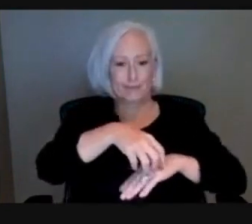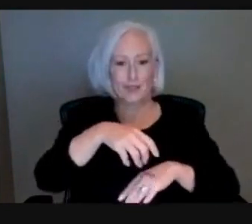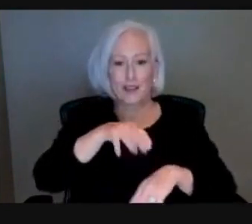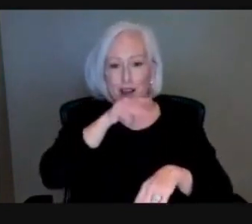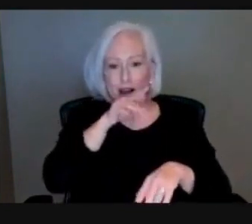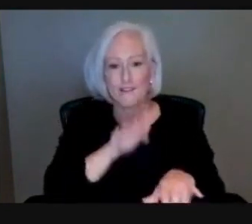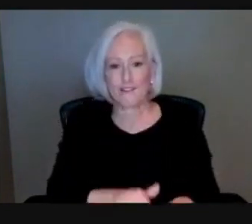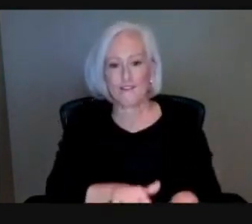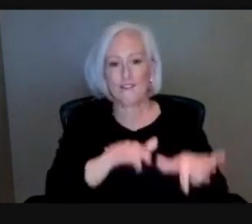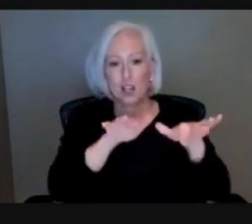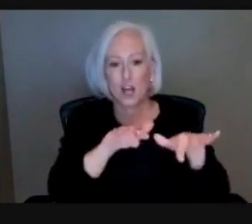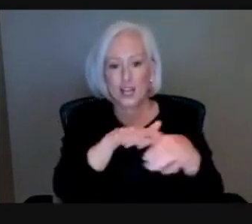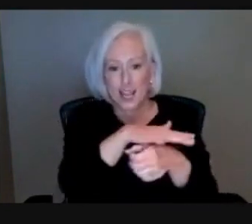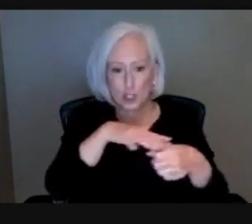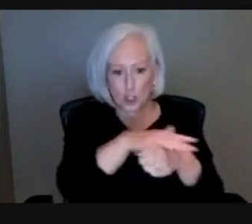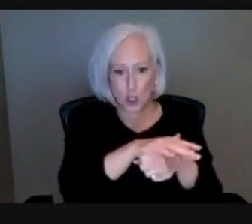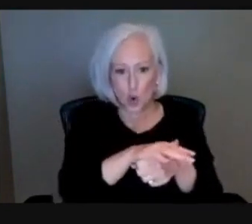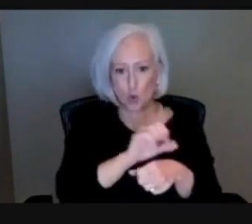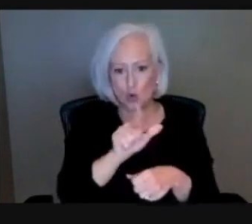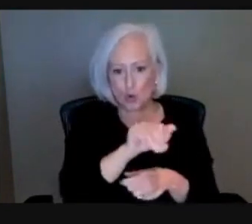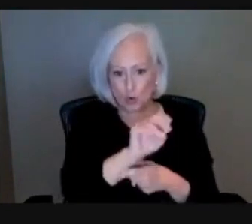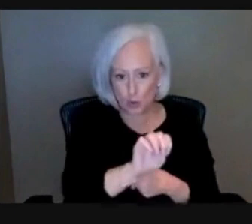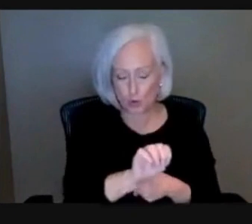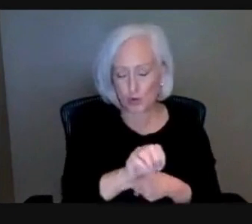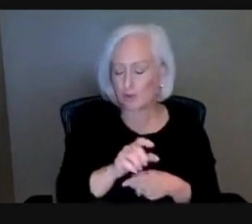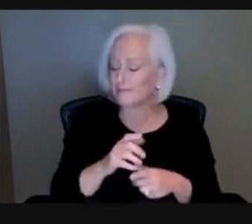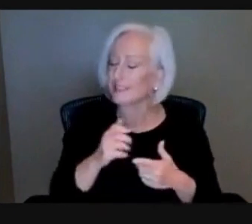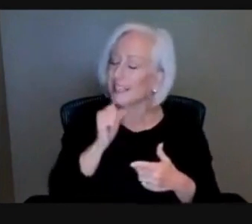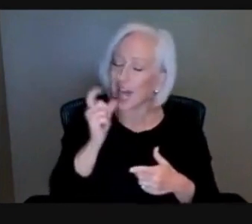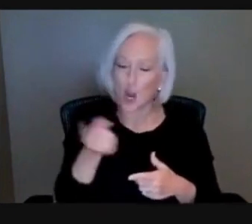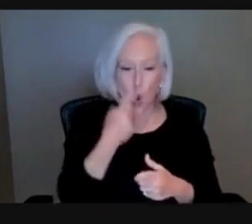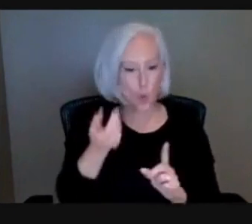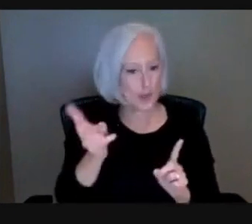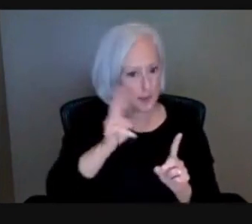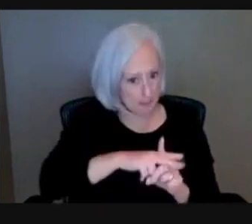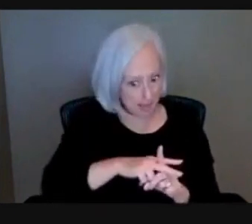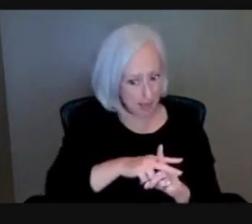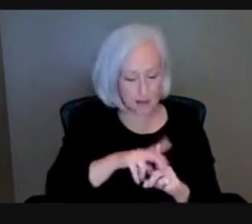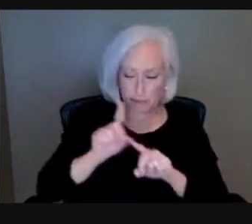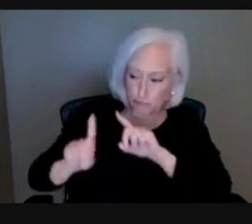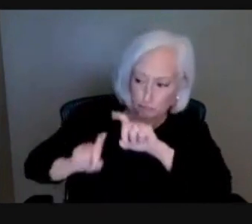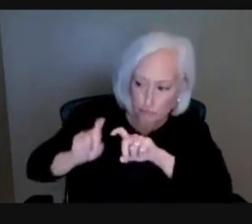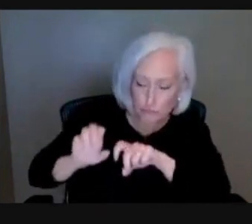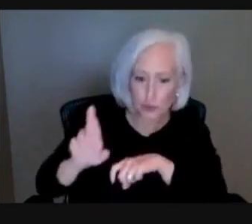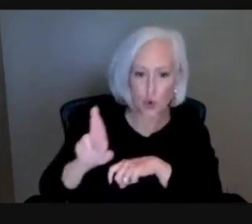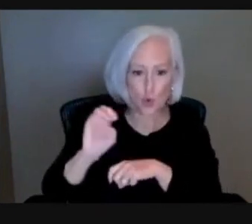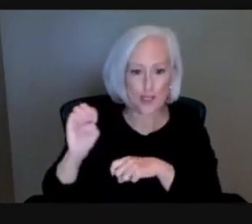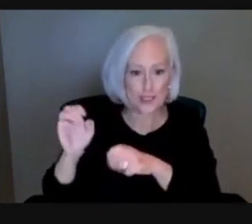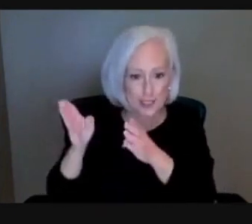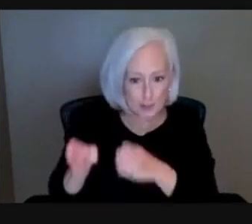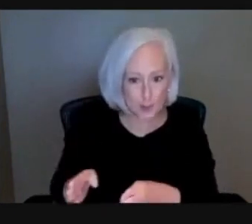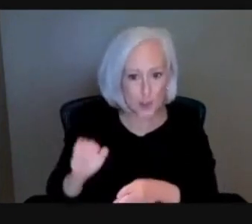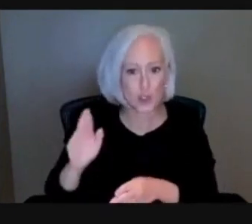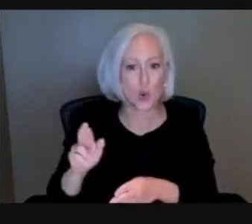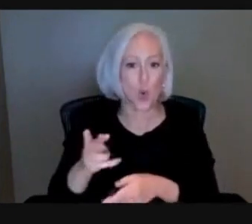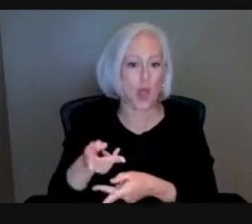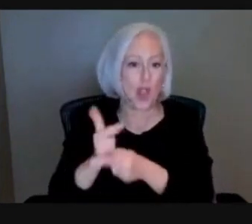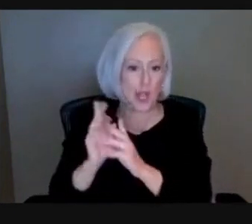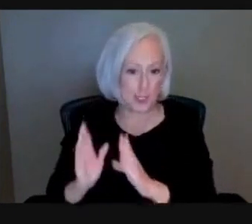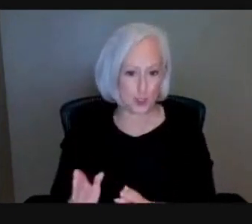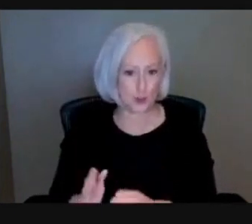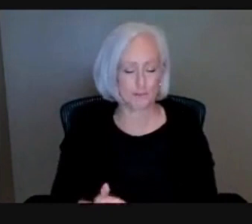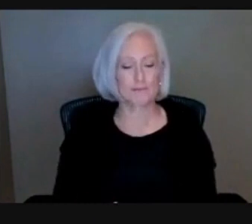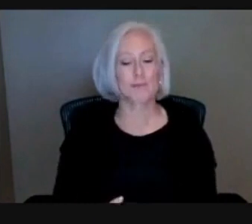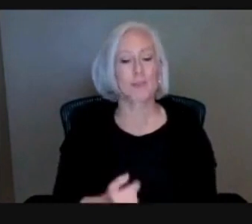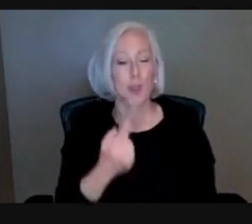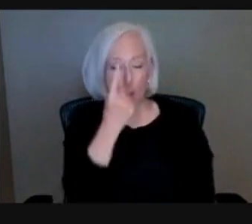Speak to your lender, speak to your realtor so that you can find out whether or not your particular property is in a flood zone. And one more item that I